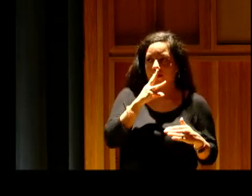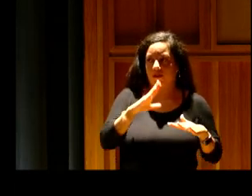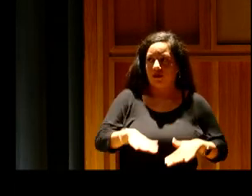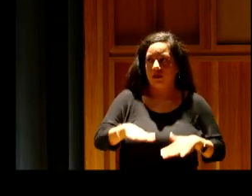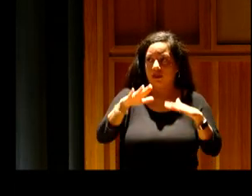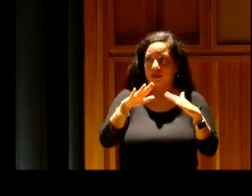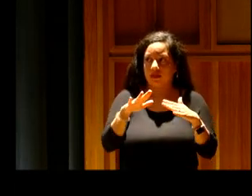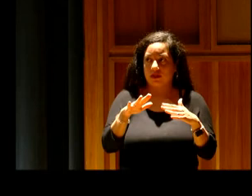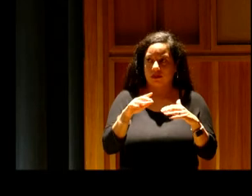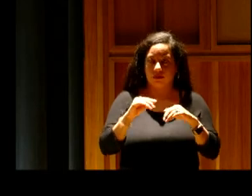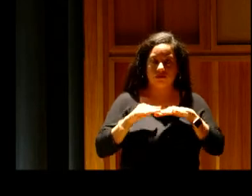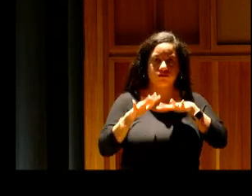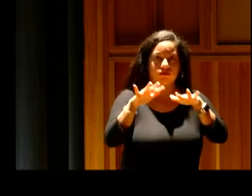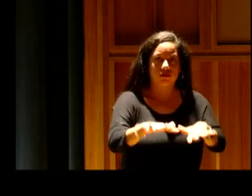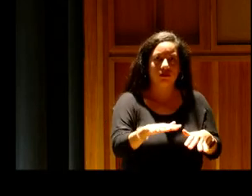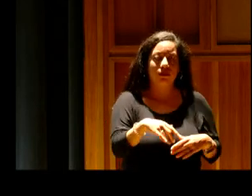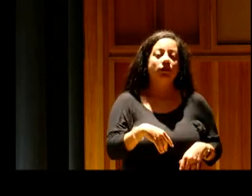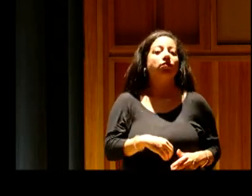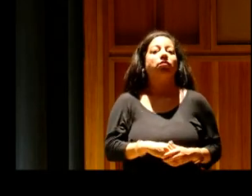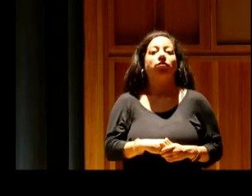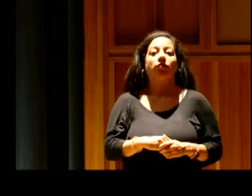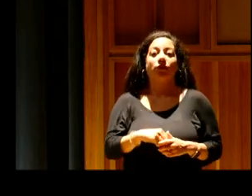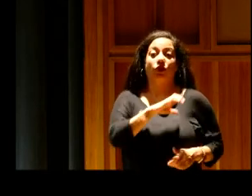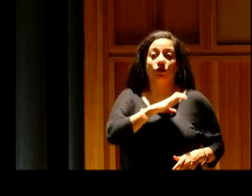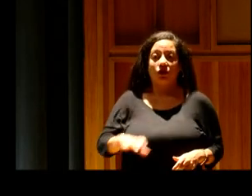Christian monuments of Ravenna,